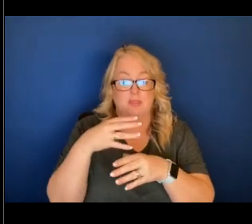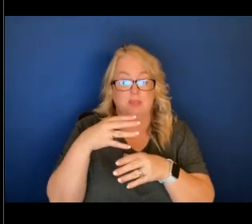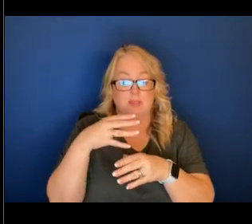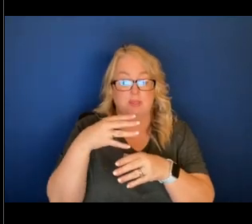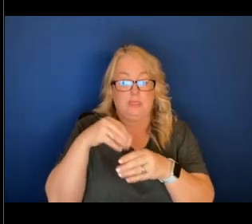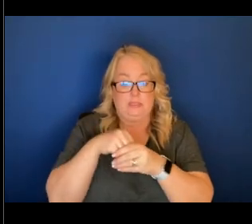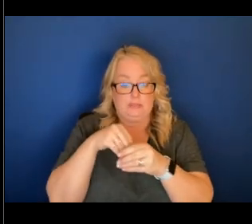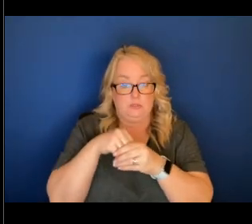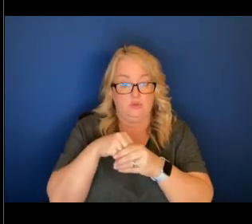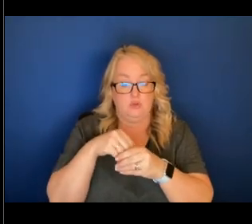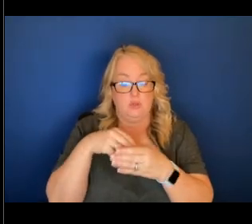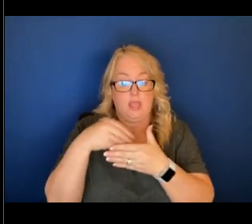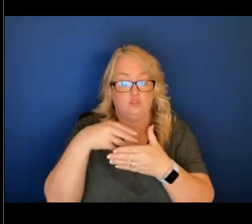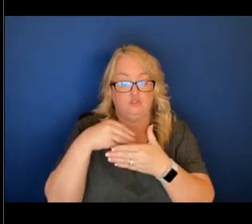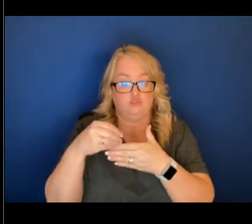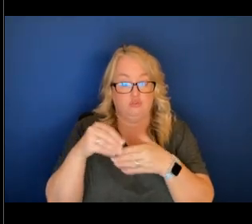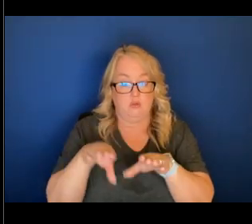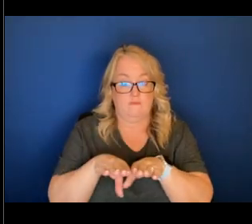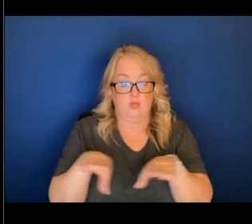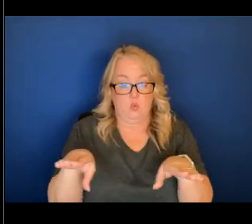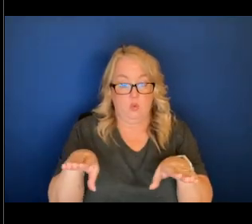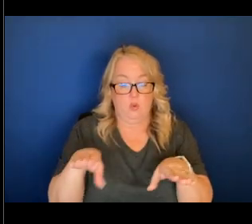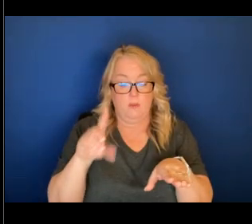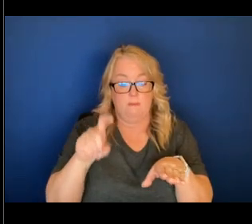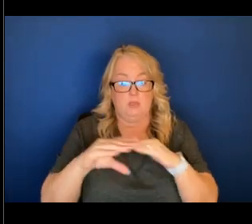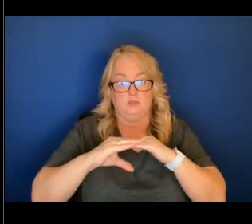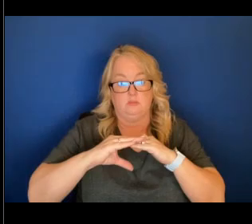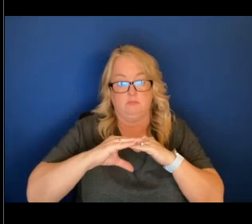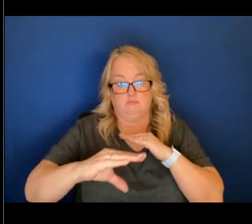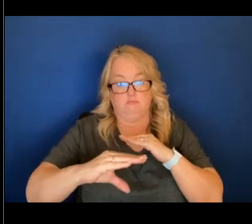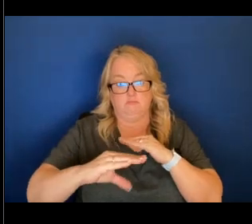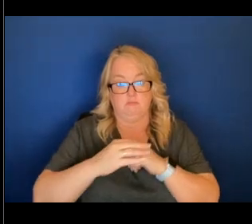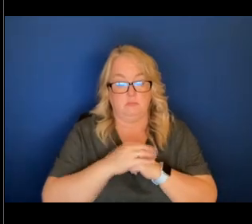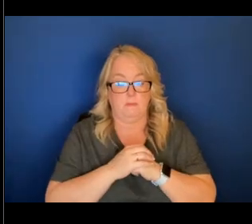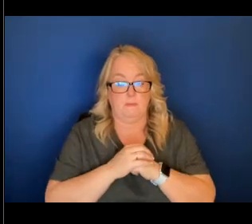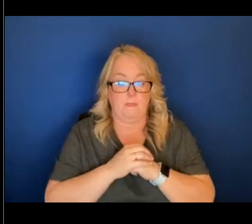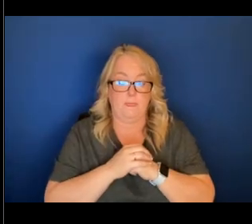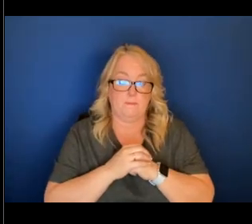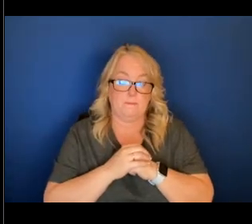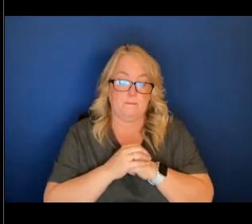and exterior floors must be flush.